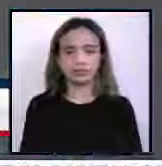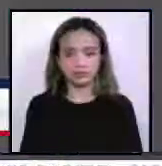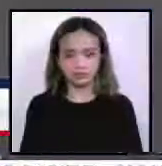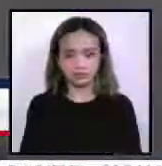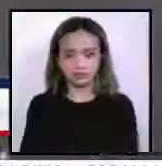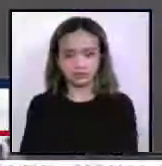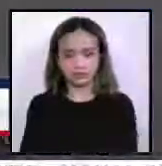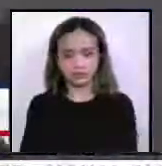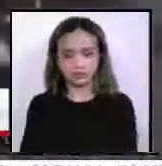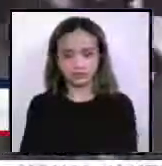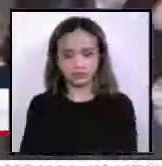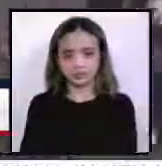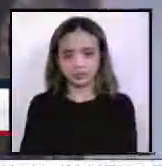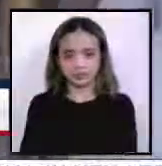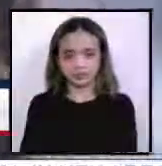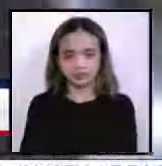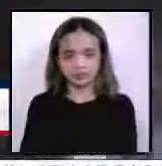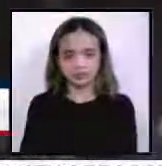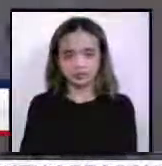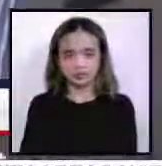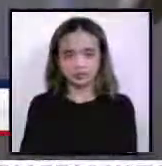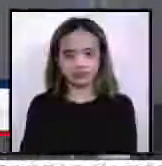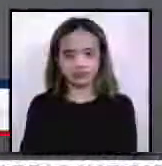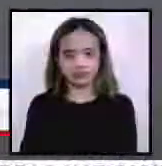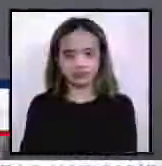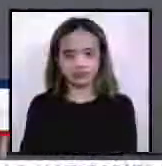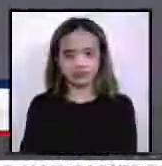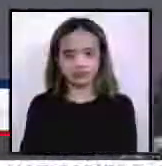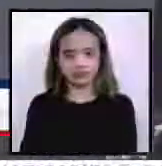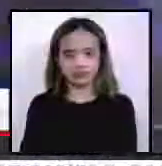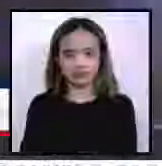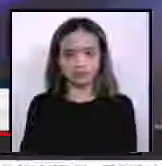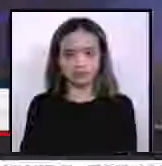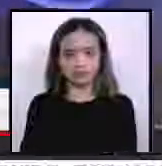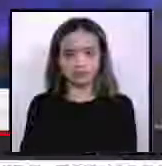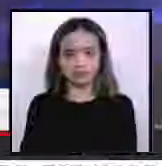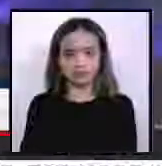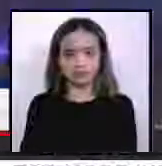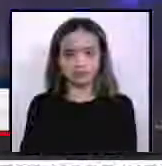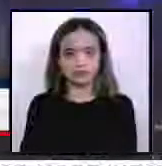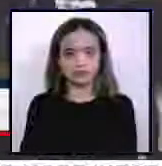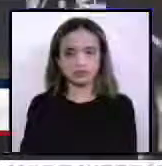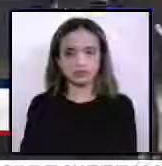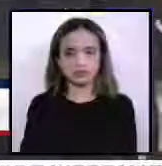in the tongue. Boom, boom. Shake it like that. Chicky boom. Let me see how you are.